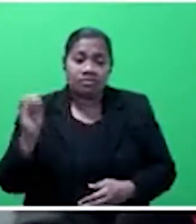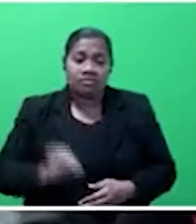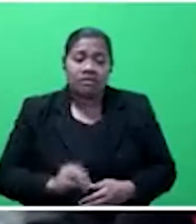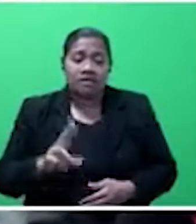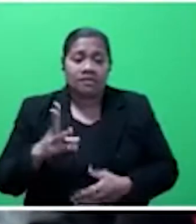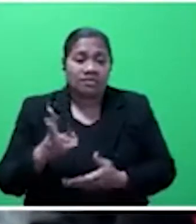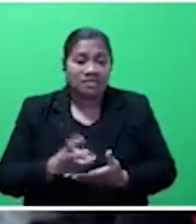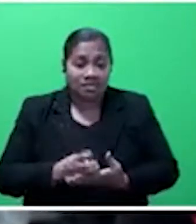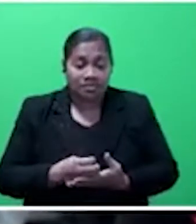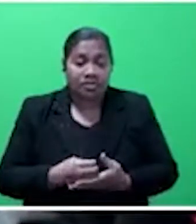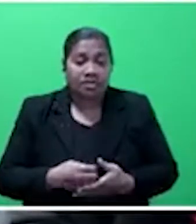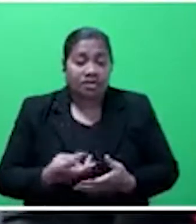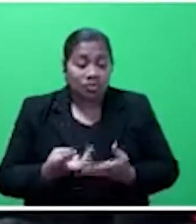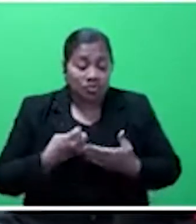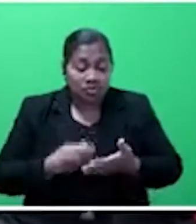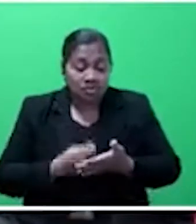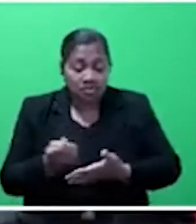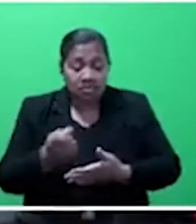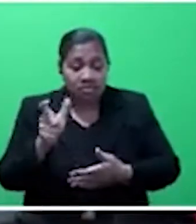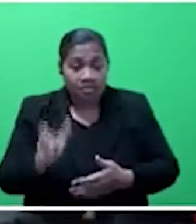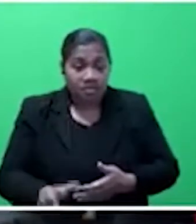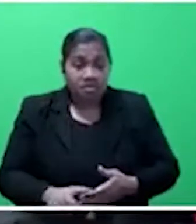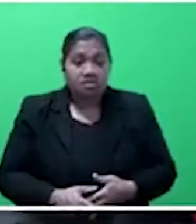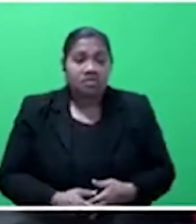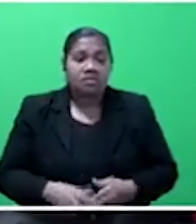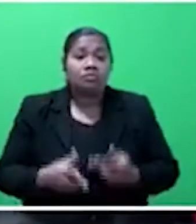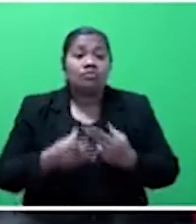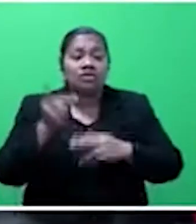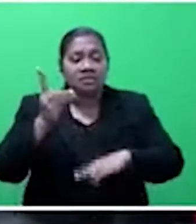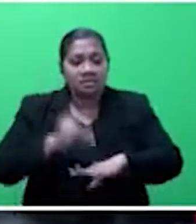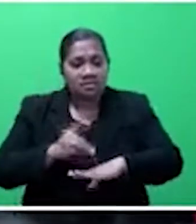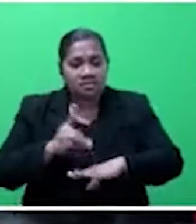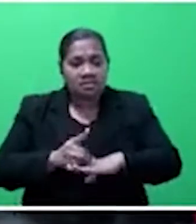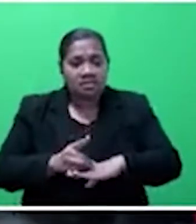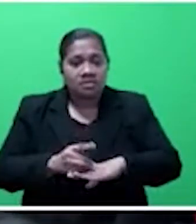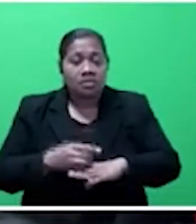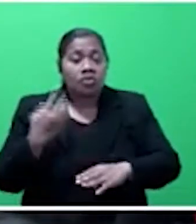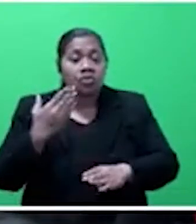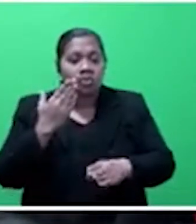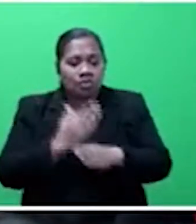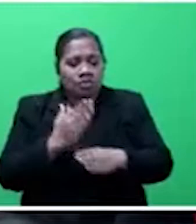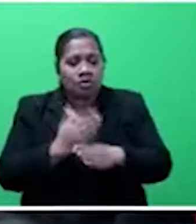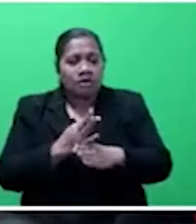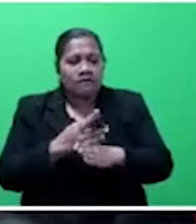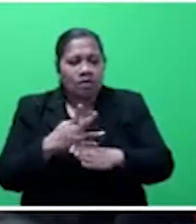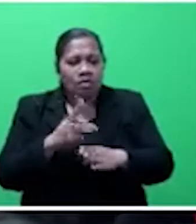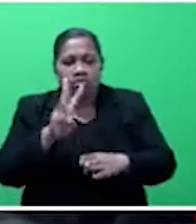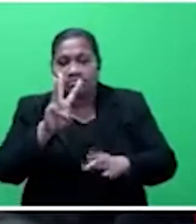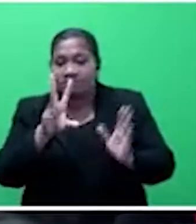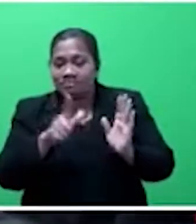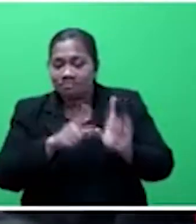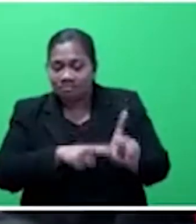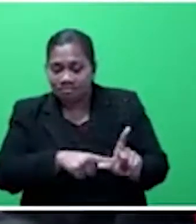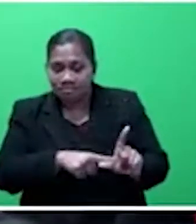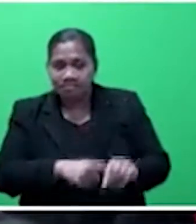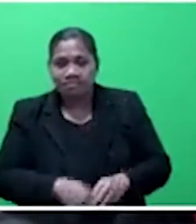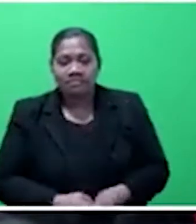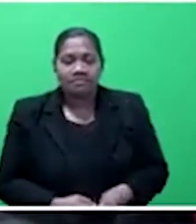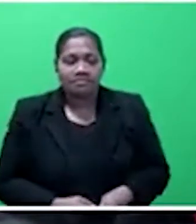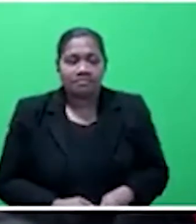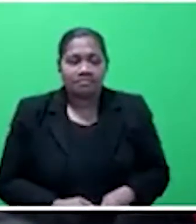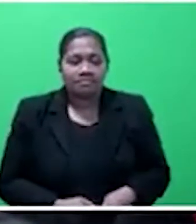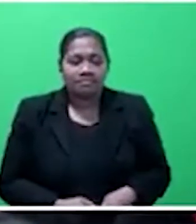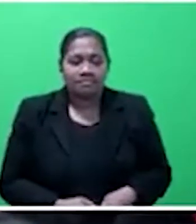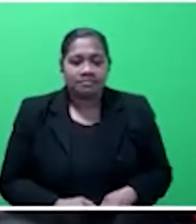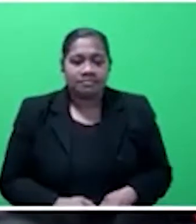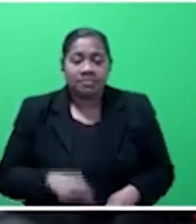and wages paid to the persons with disability who is employed for a period of 3 years. And Mr. Speaker, this is